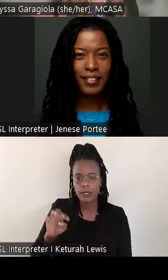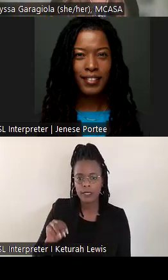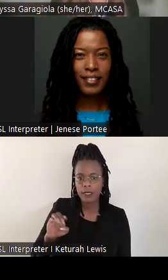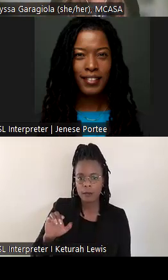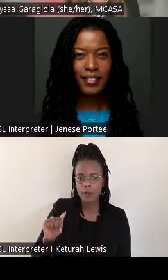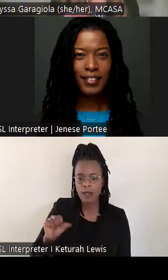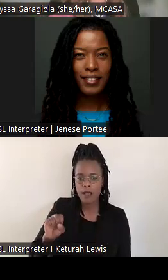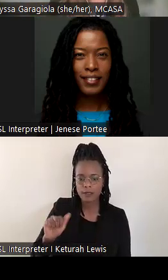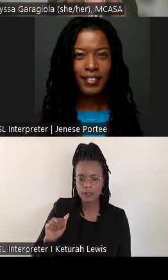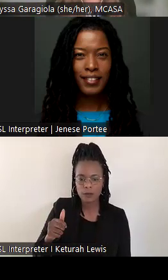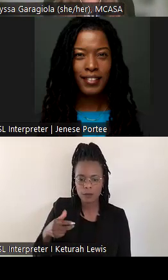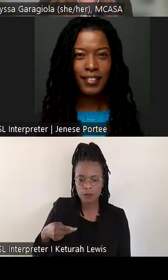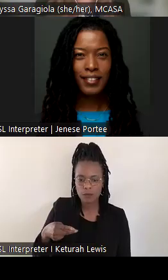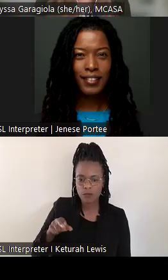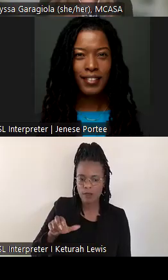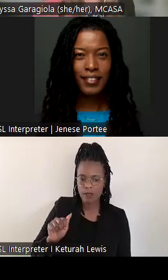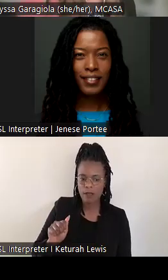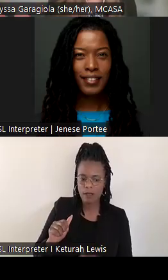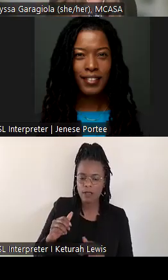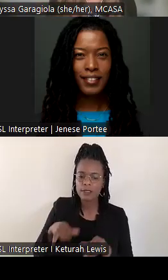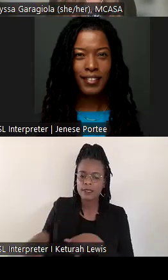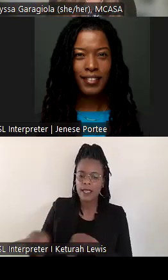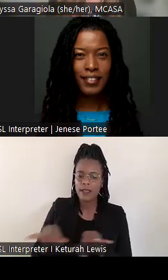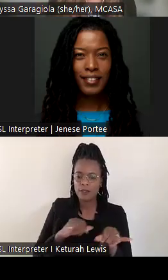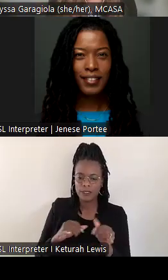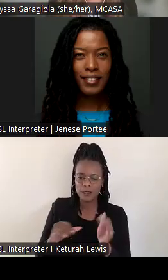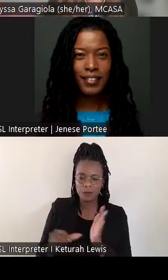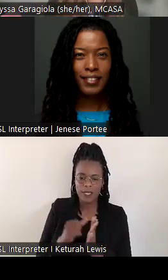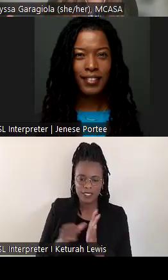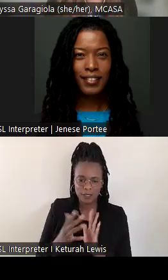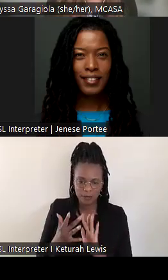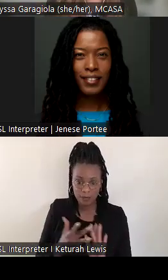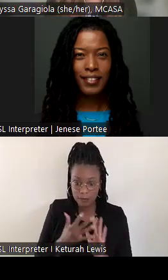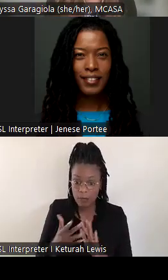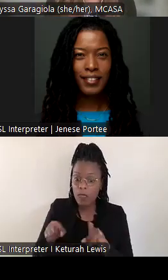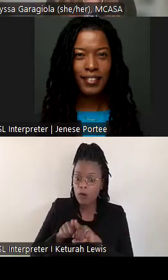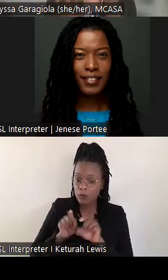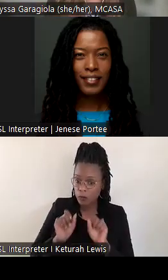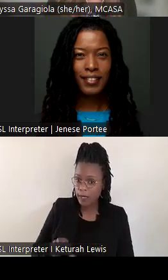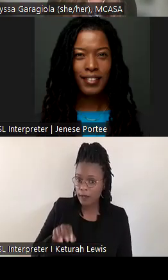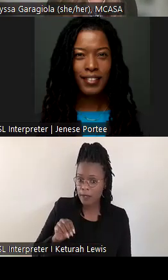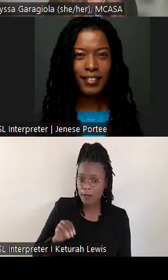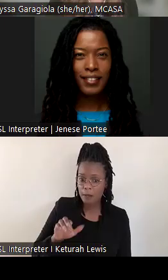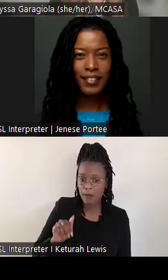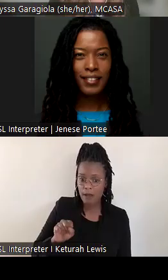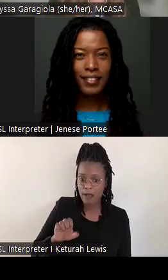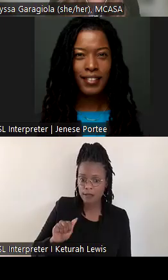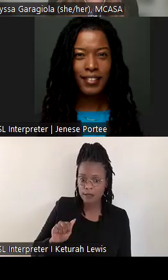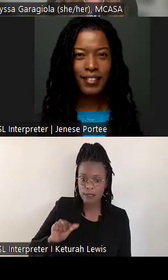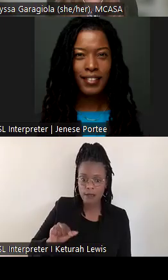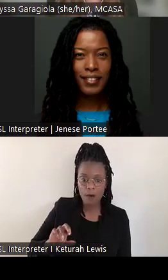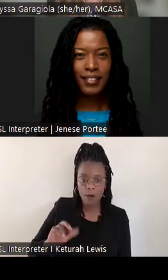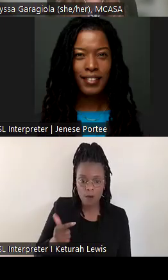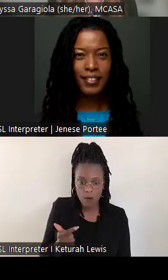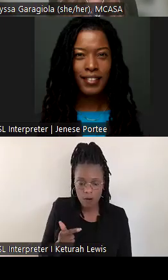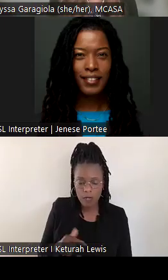you can follow along if you would like to. You can also go to mcasa.org and navigate to our PREA page that way, or with the link here at the